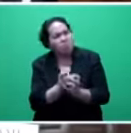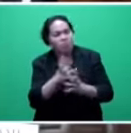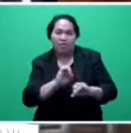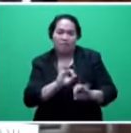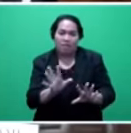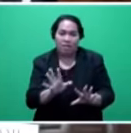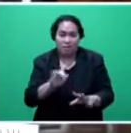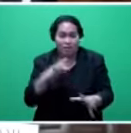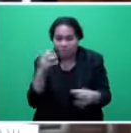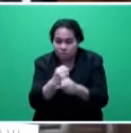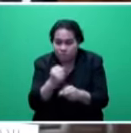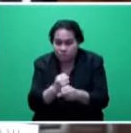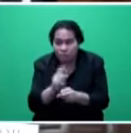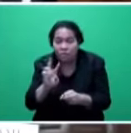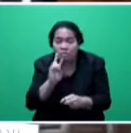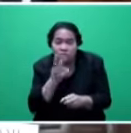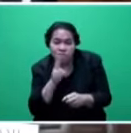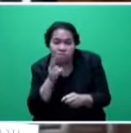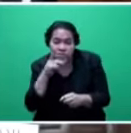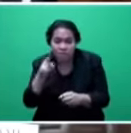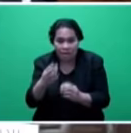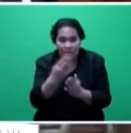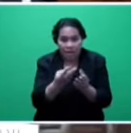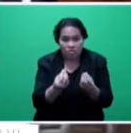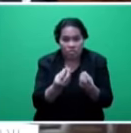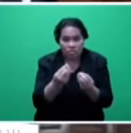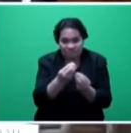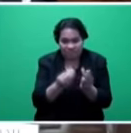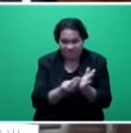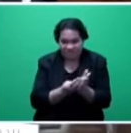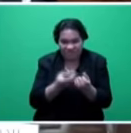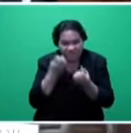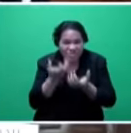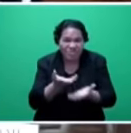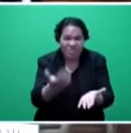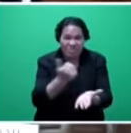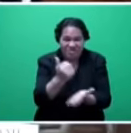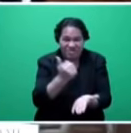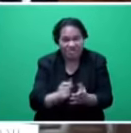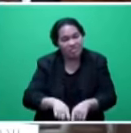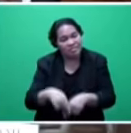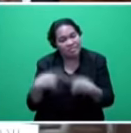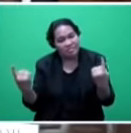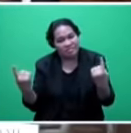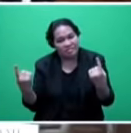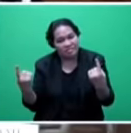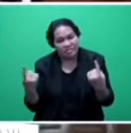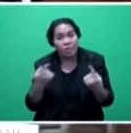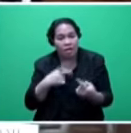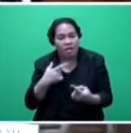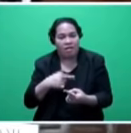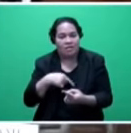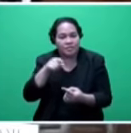In a nutshell, the manipulation of the budget figures in the last couple of years, particularly inflating the revenue figures to